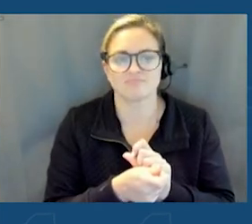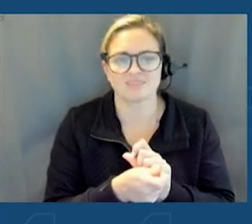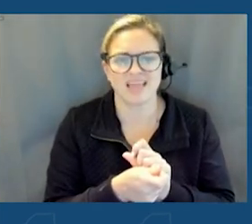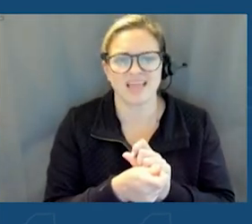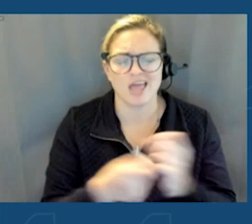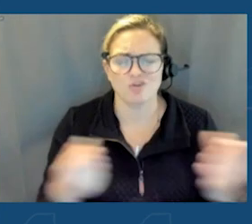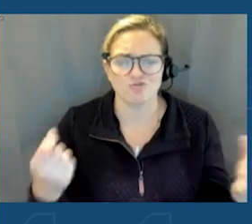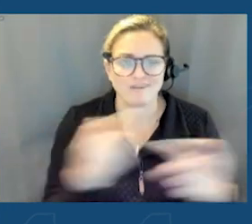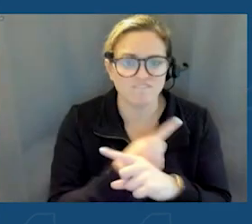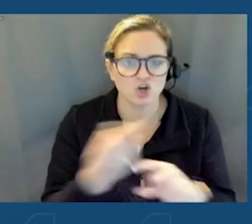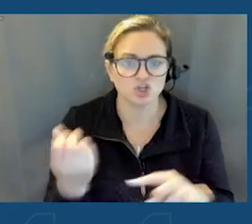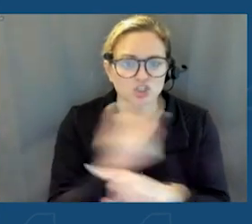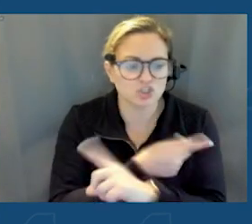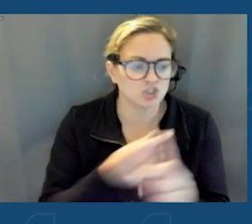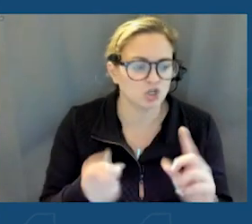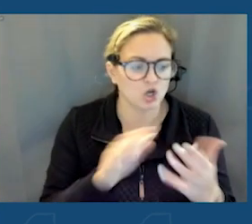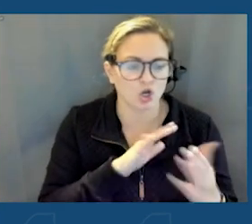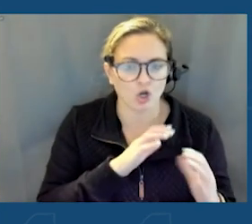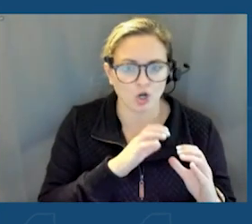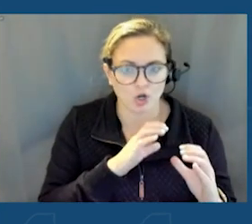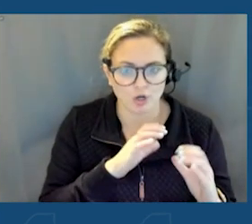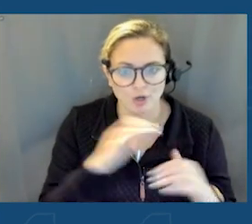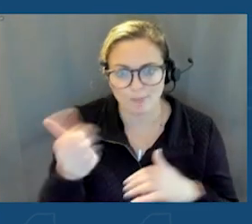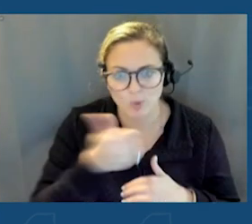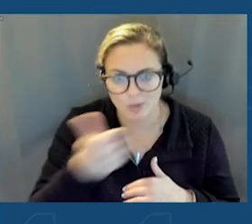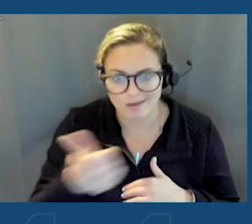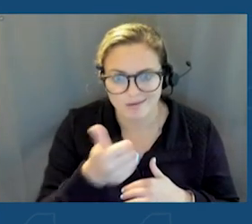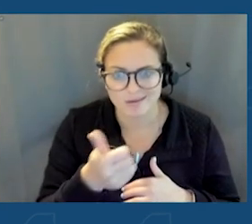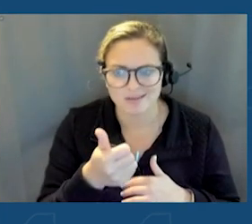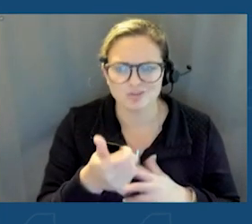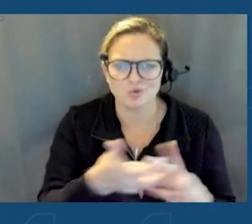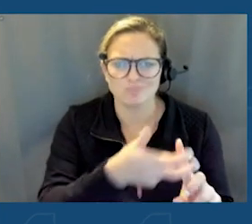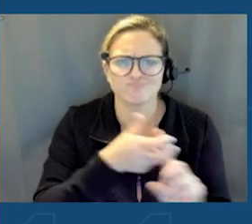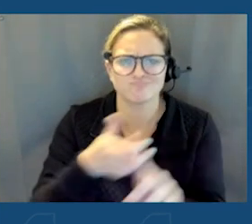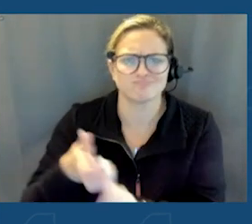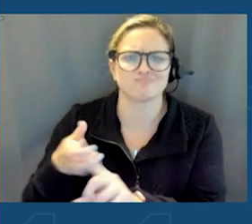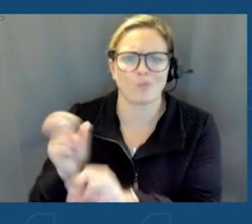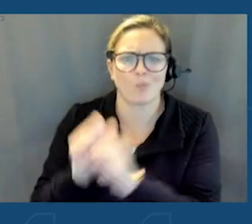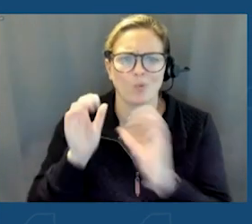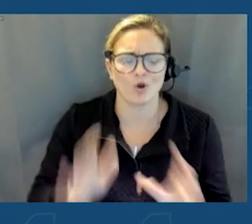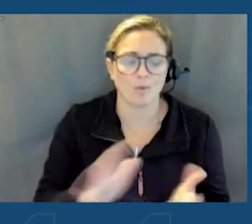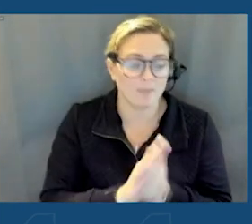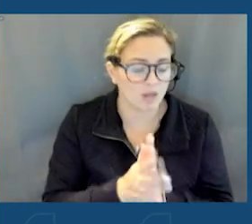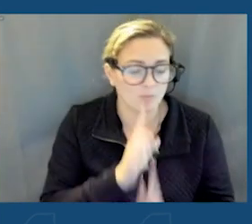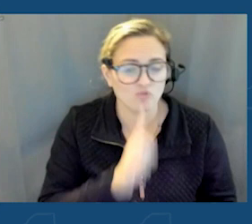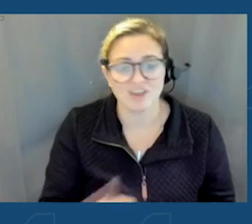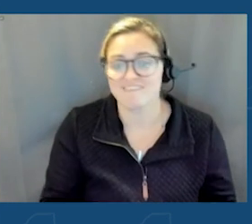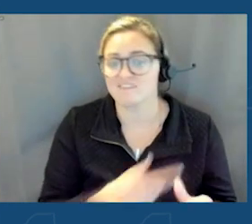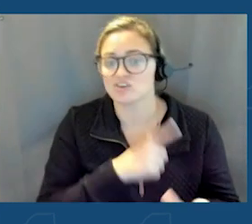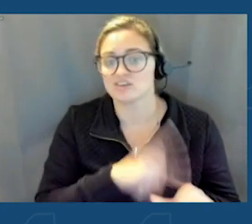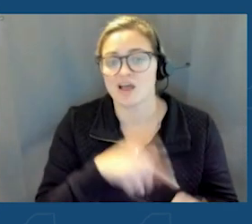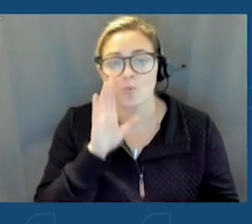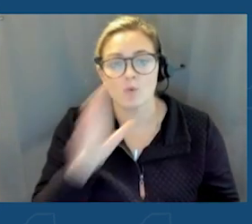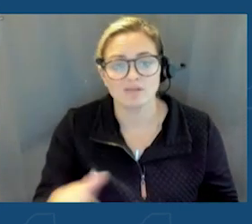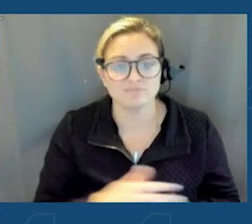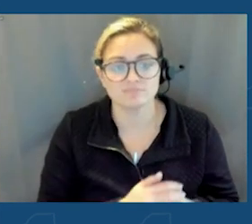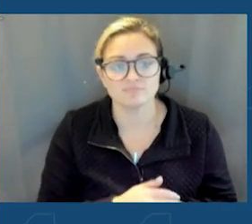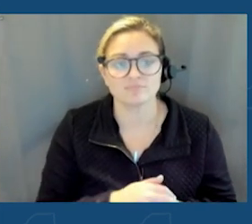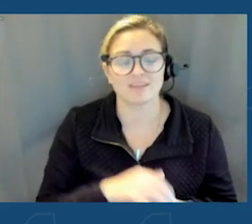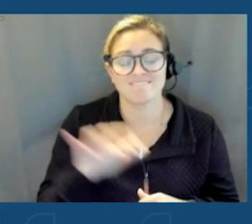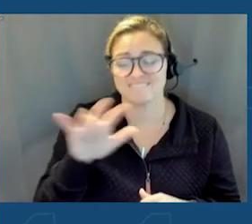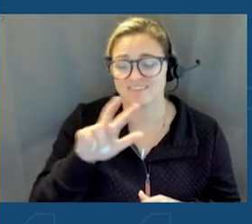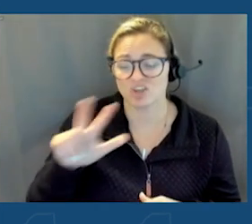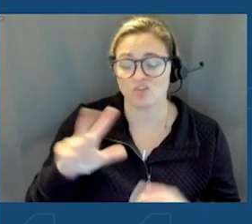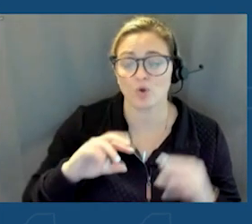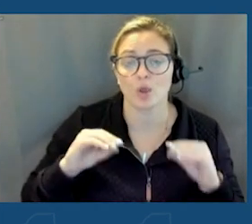is the key to Long Island's ability to attract workers, is going to become real for the first time, with 53